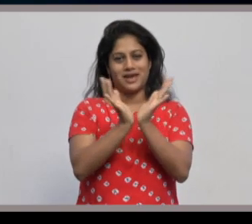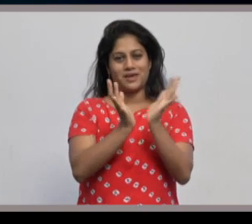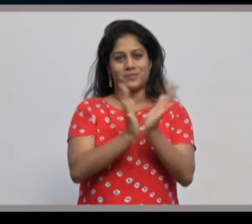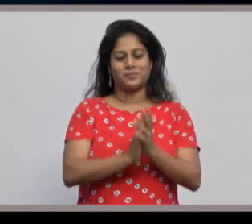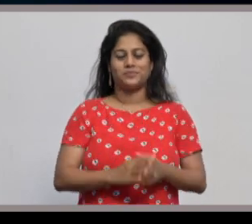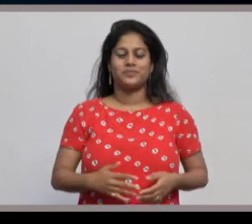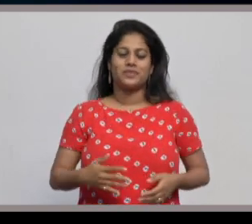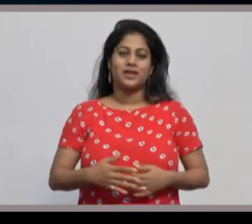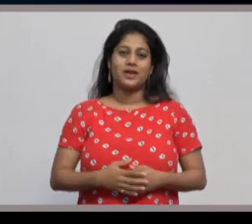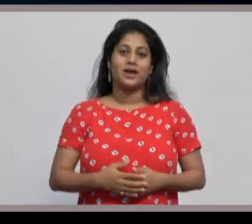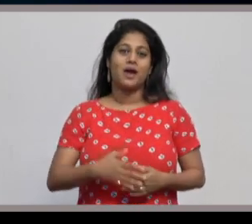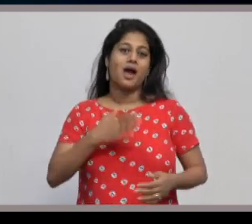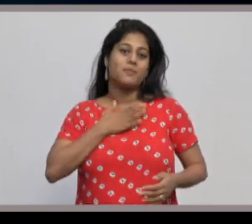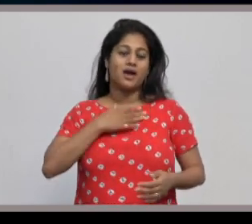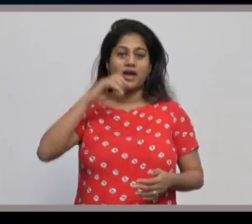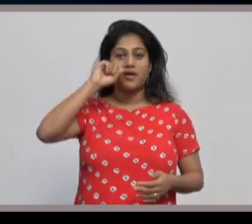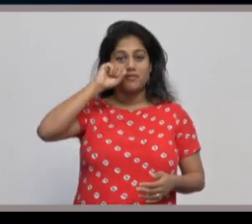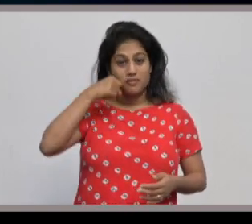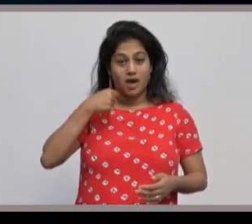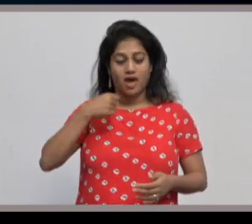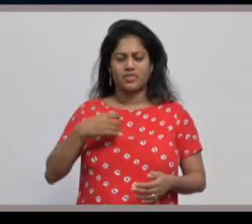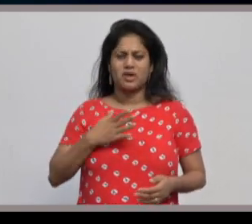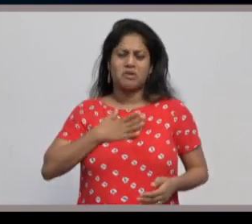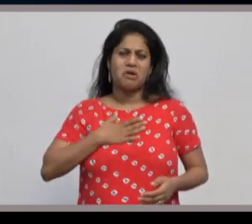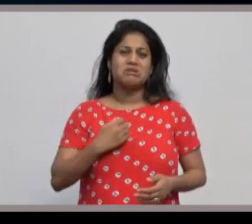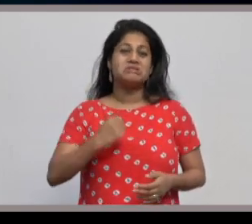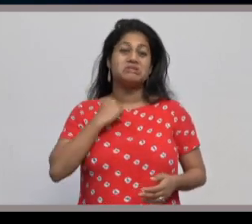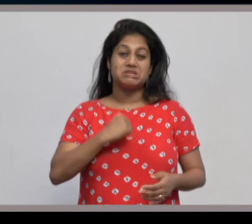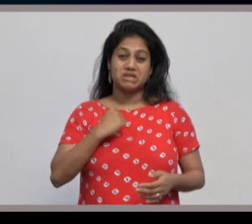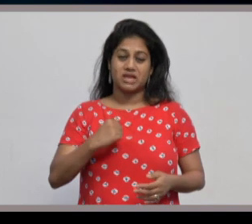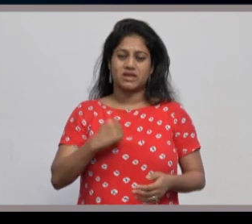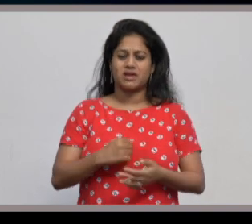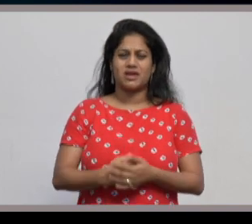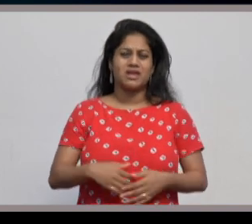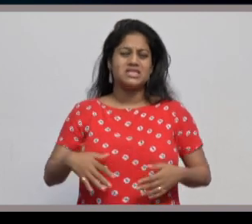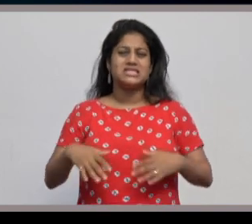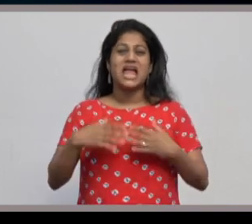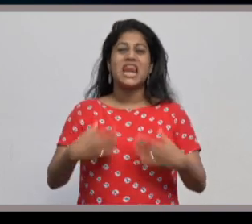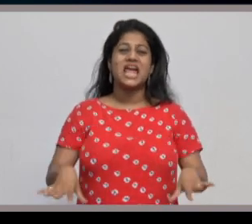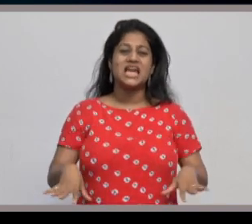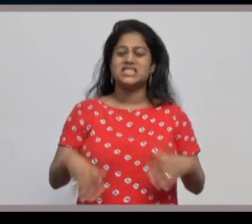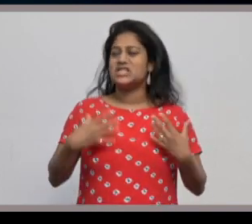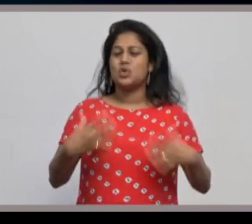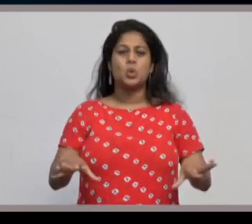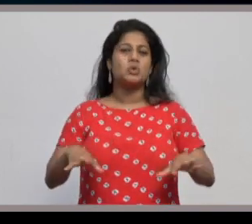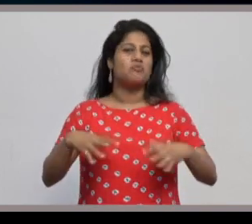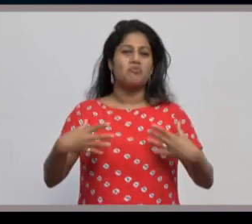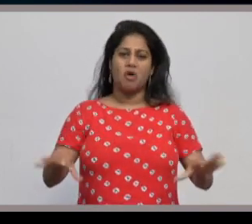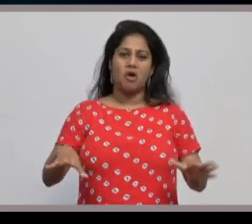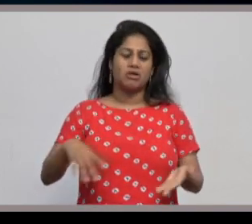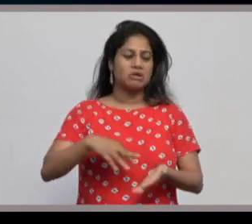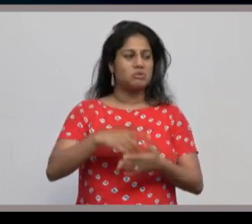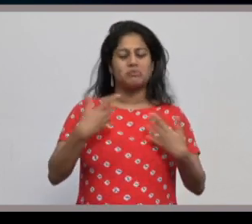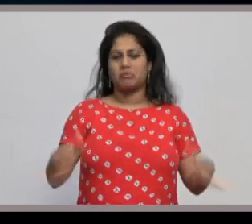all living and medical expenses and educating myself and my two brothers as well. My dad had a small printing